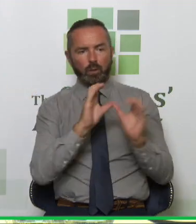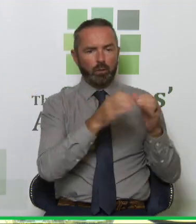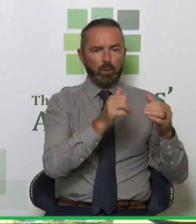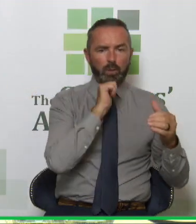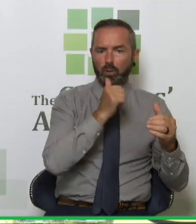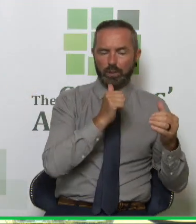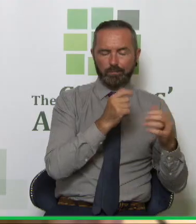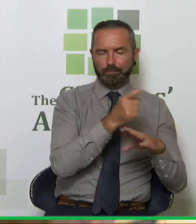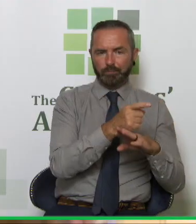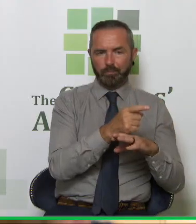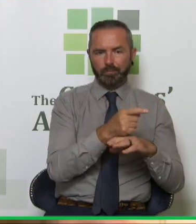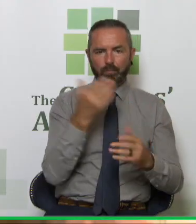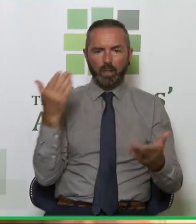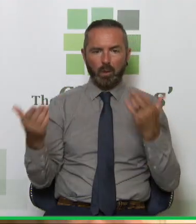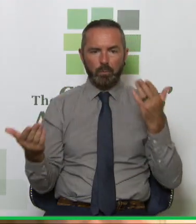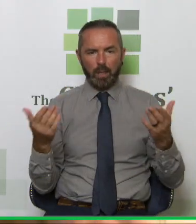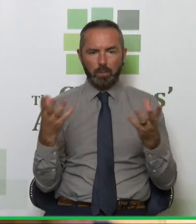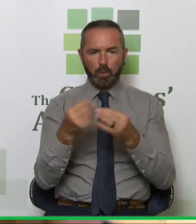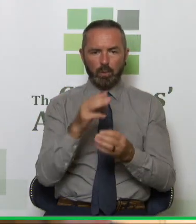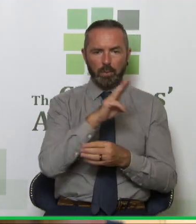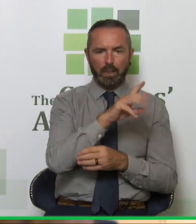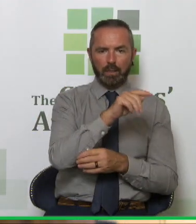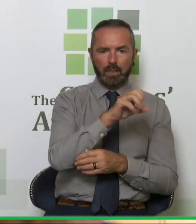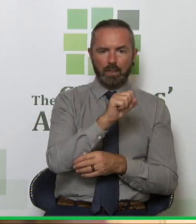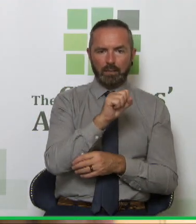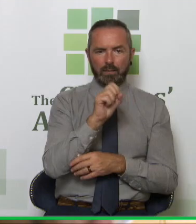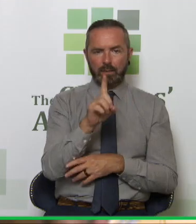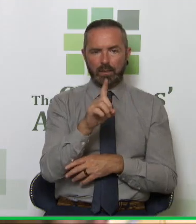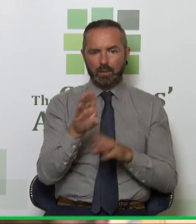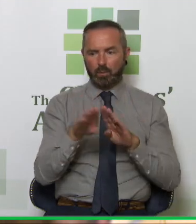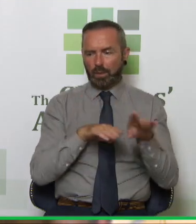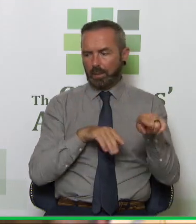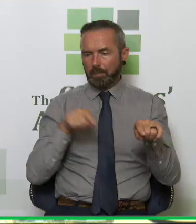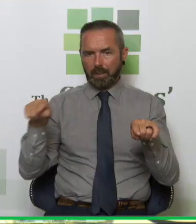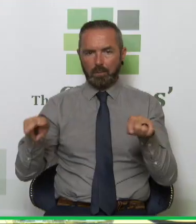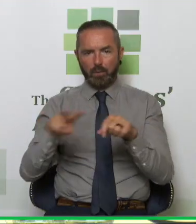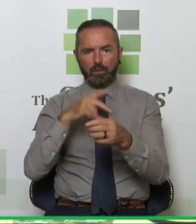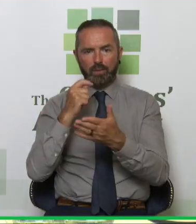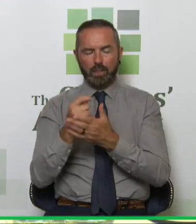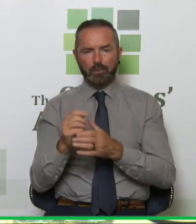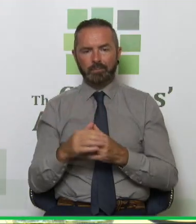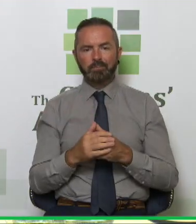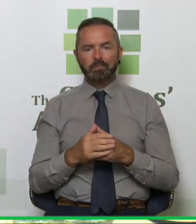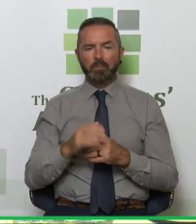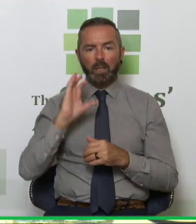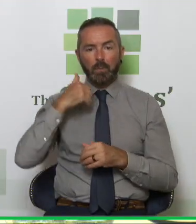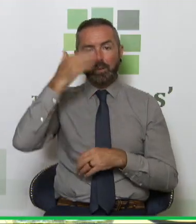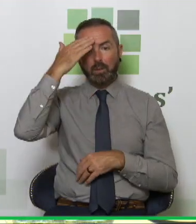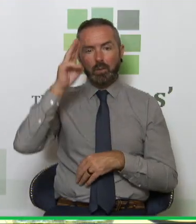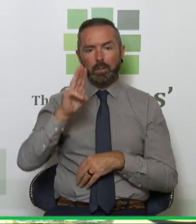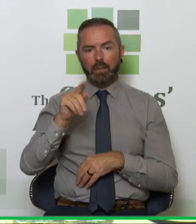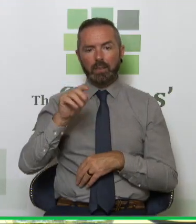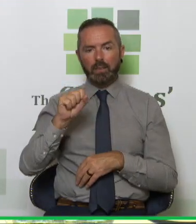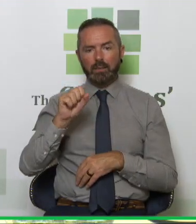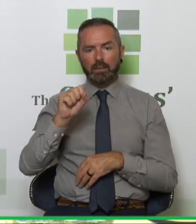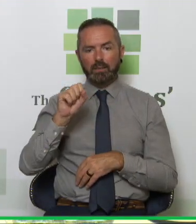compare their post-traumatic stress symptoms, levels of different types of symptoms over time. Because you'd expect post-traumatic stress symptoms to